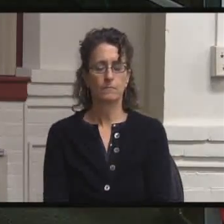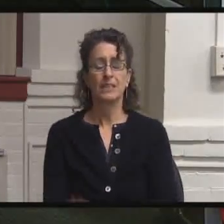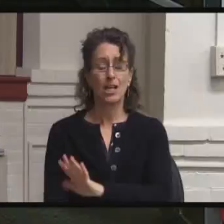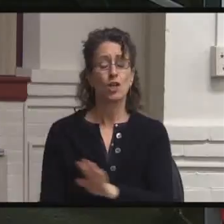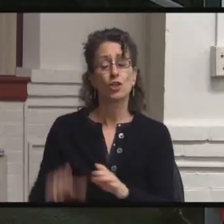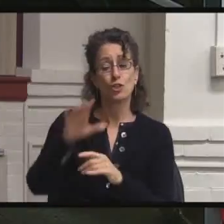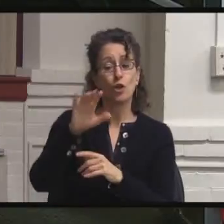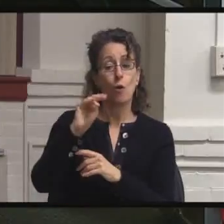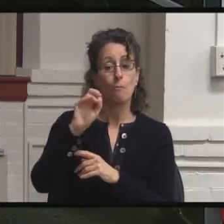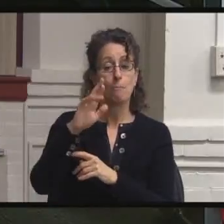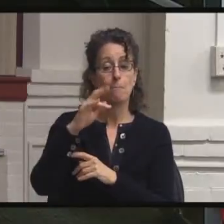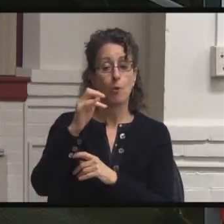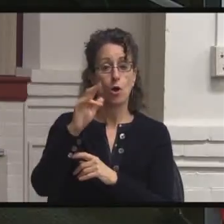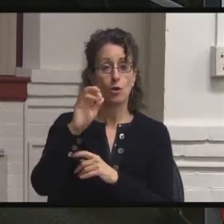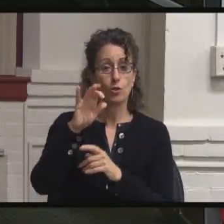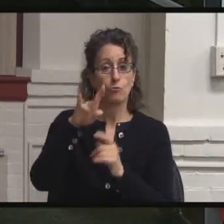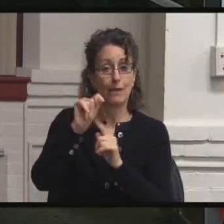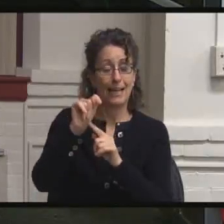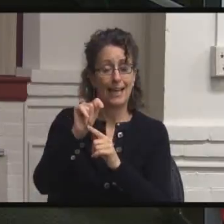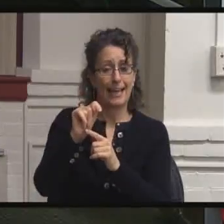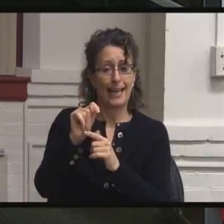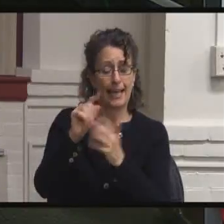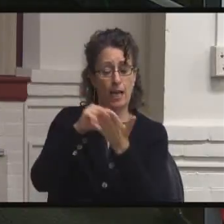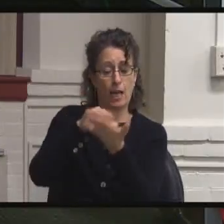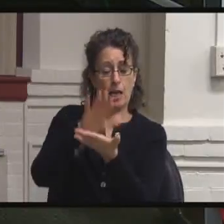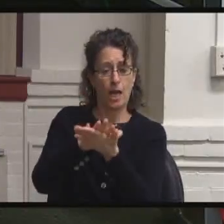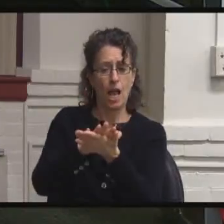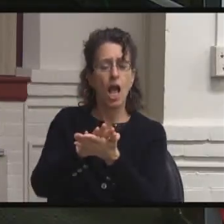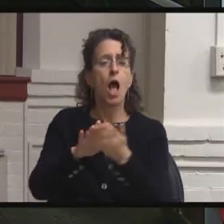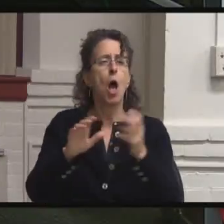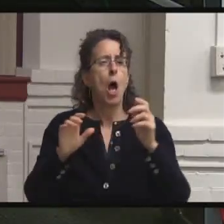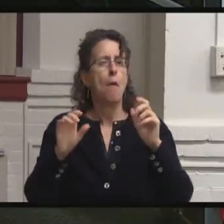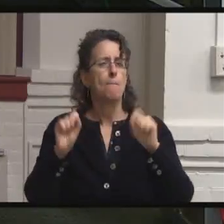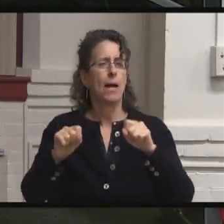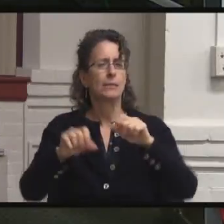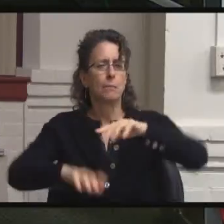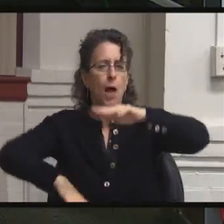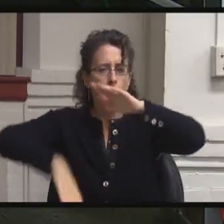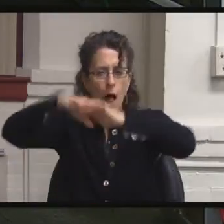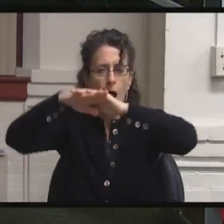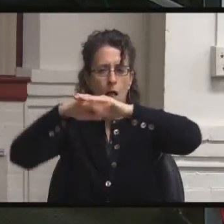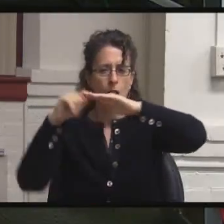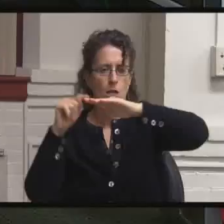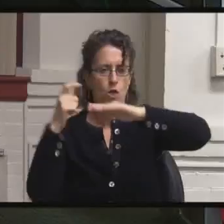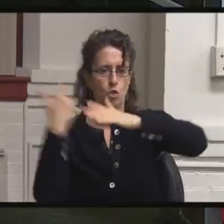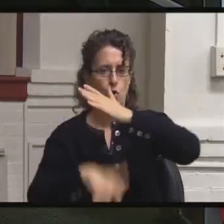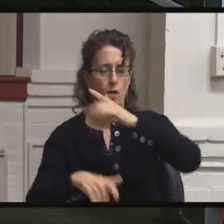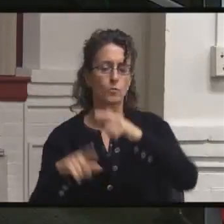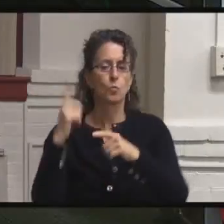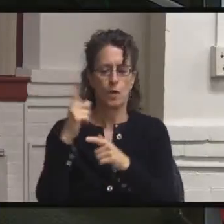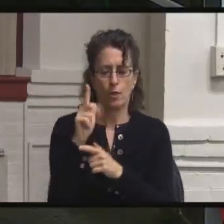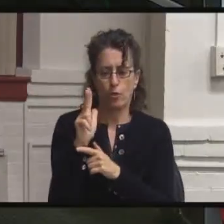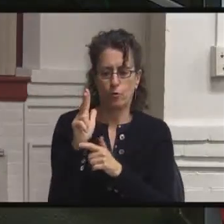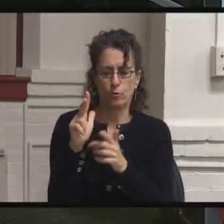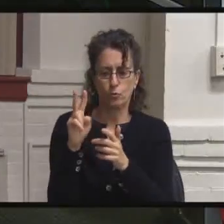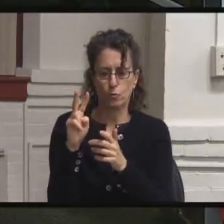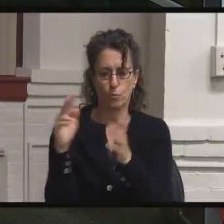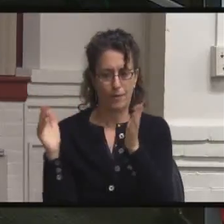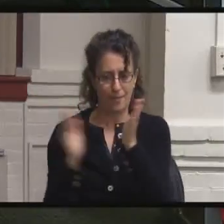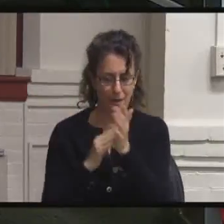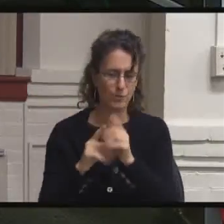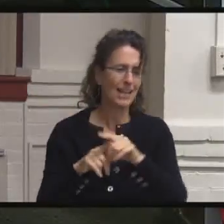maximum possible cost to the town. And in one model, it's around $32,000, and the other model,